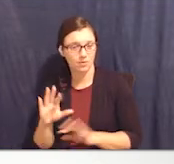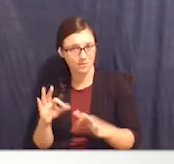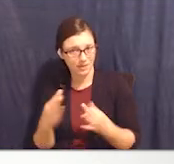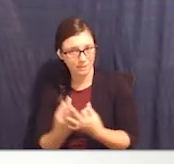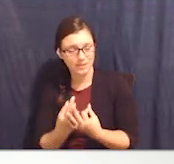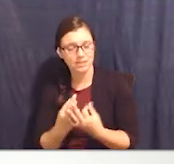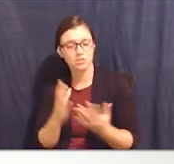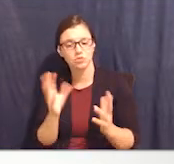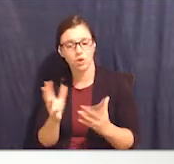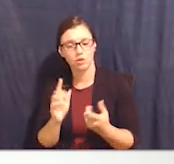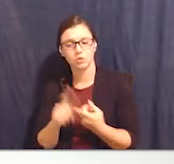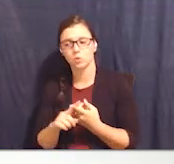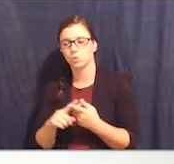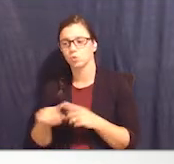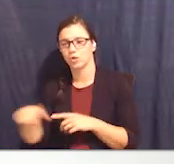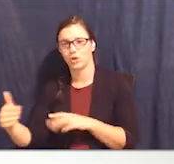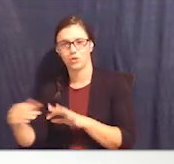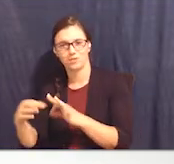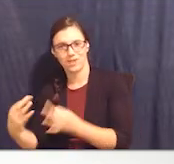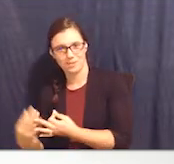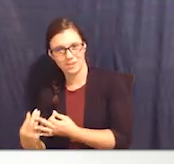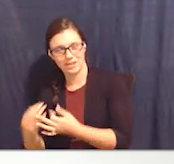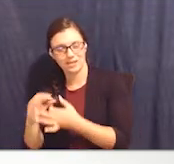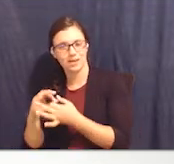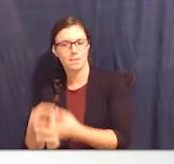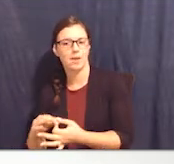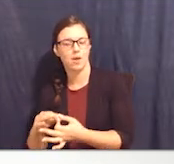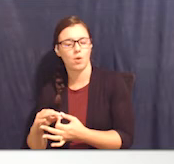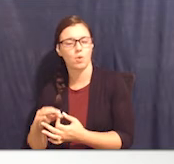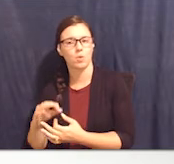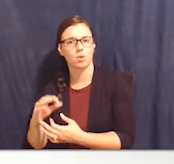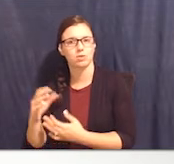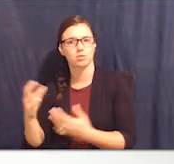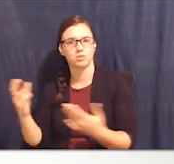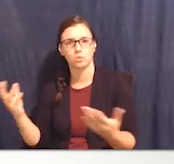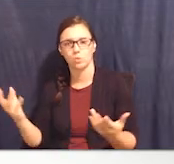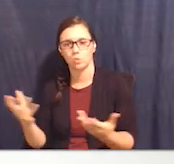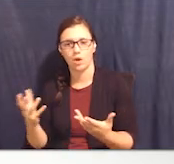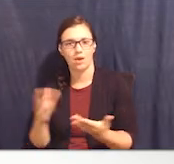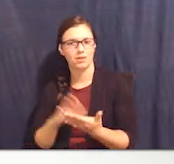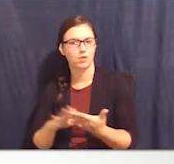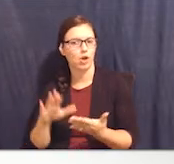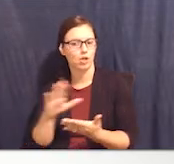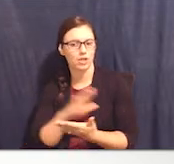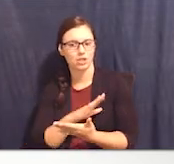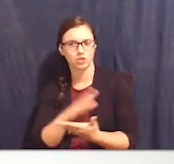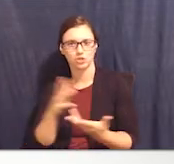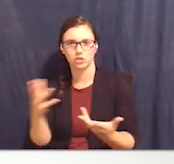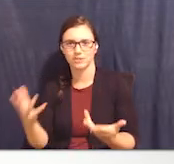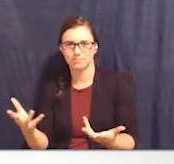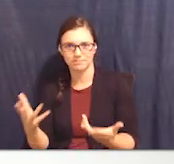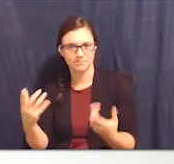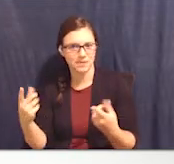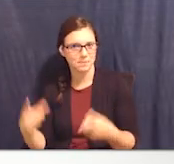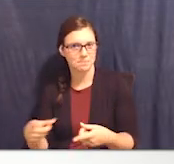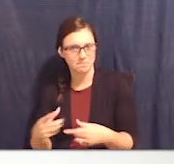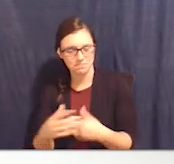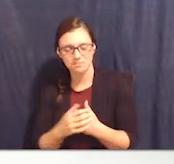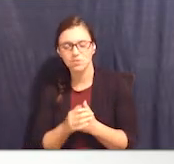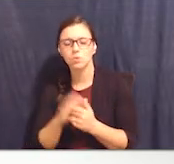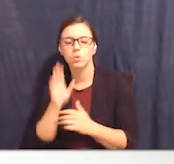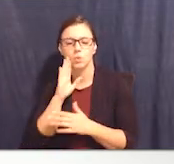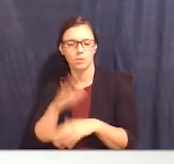help families and to help universities, to help schools learn about why